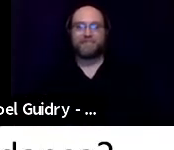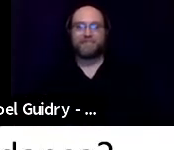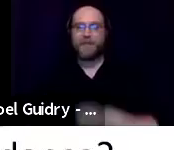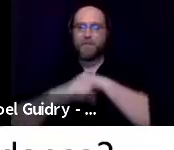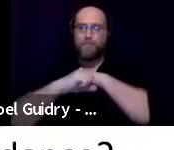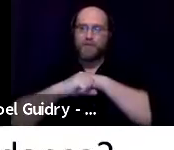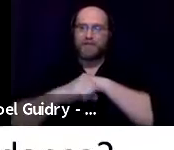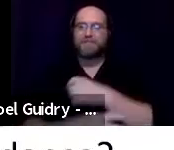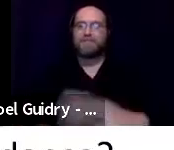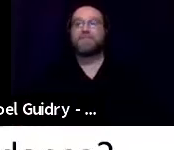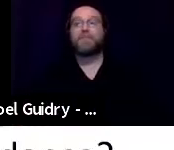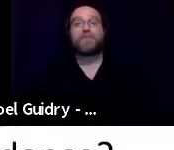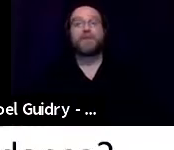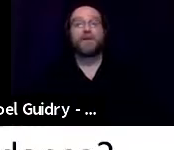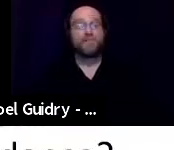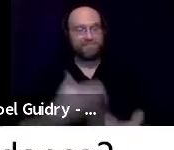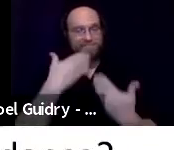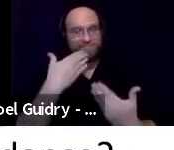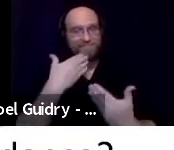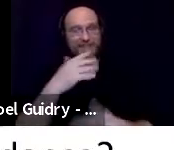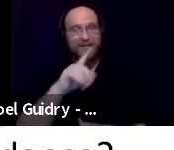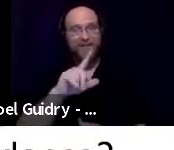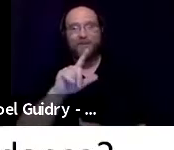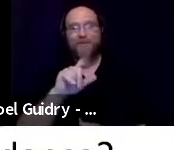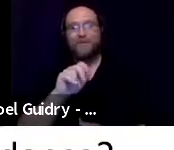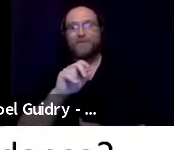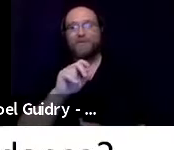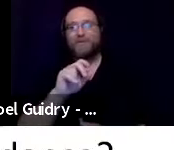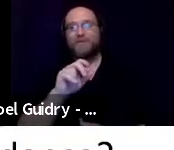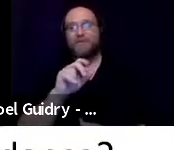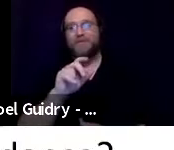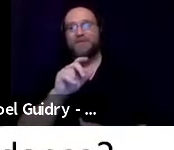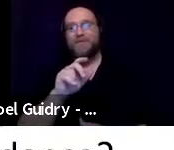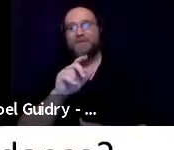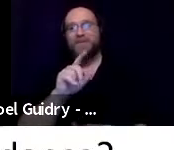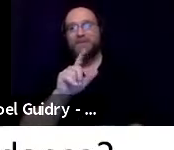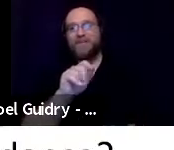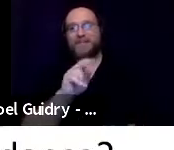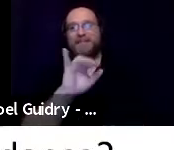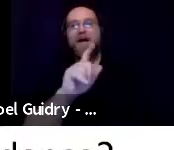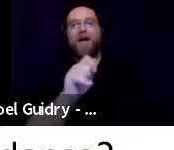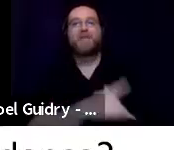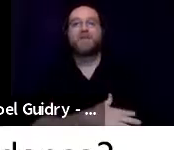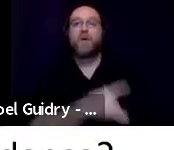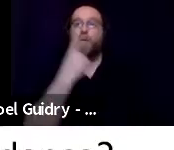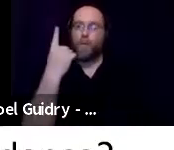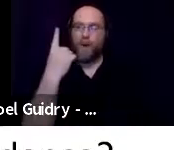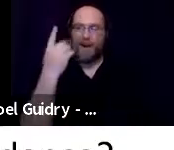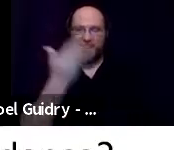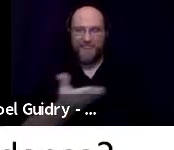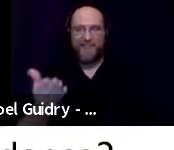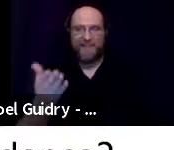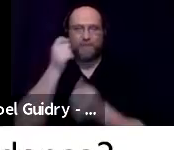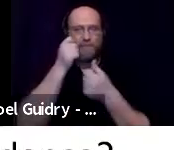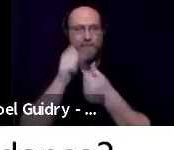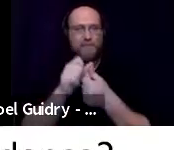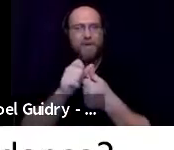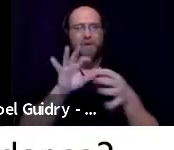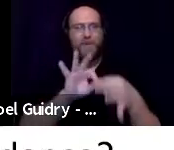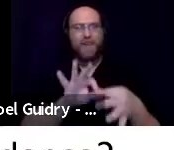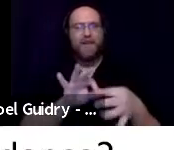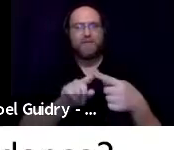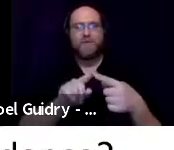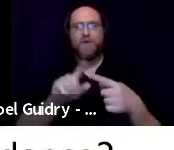one of the things to keep in mind in regards to these L&I regulations,